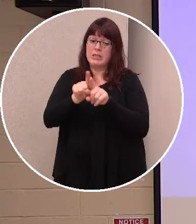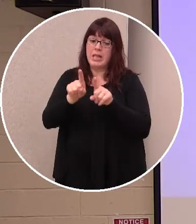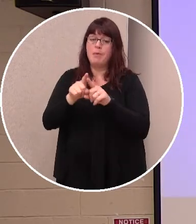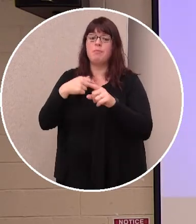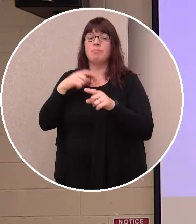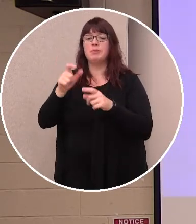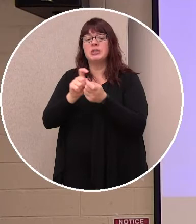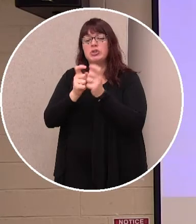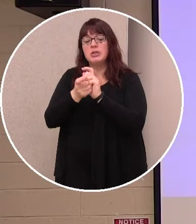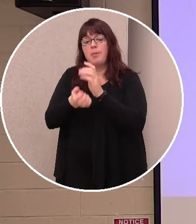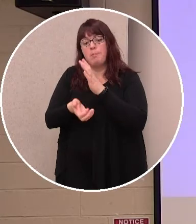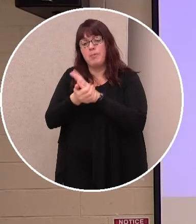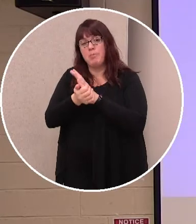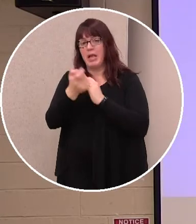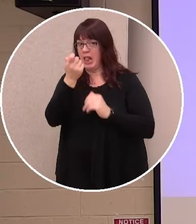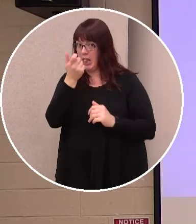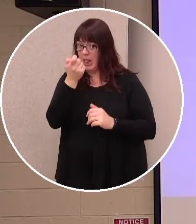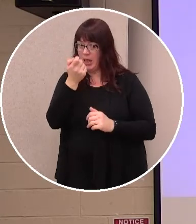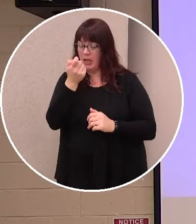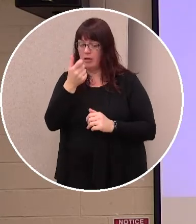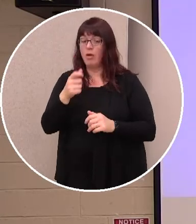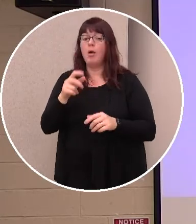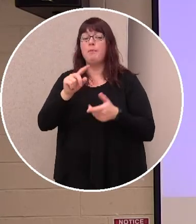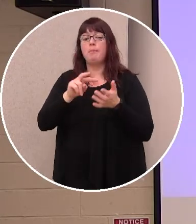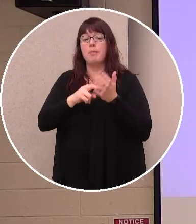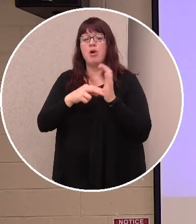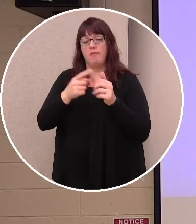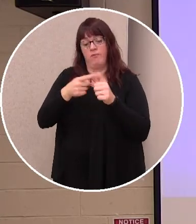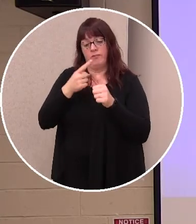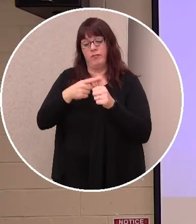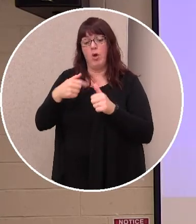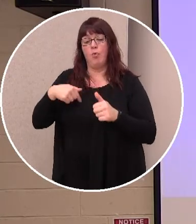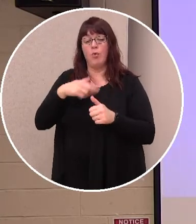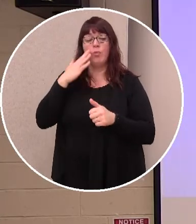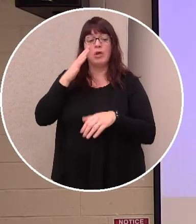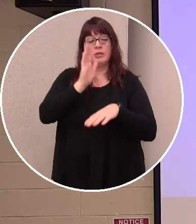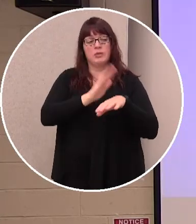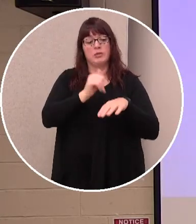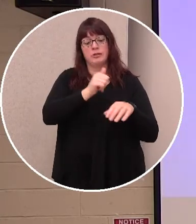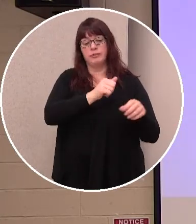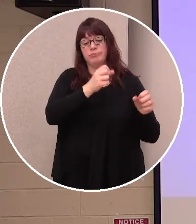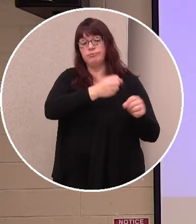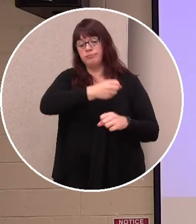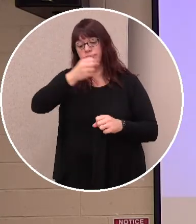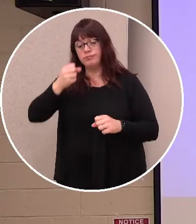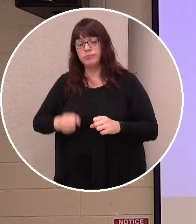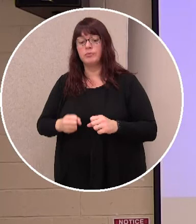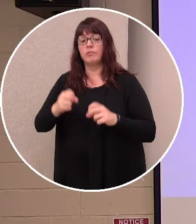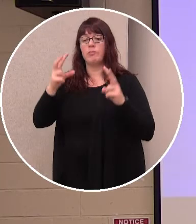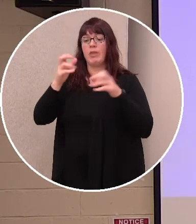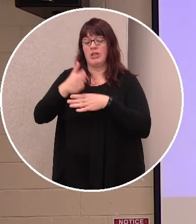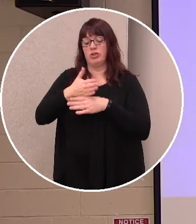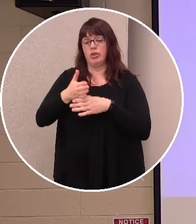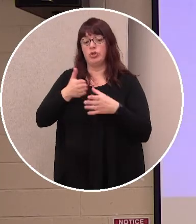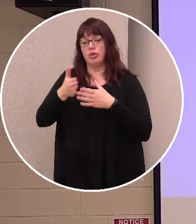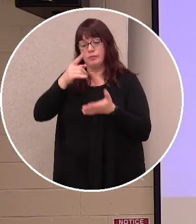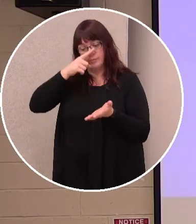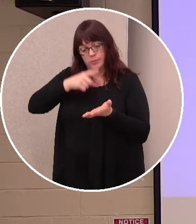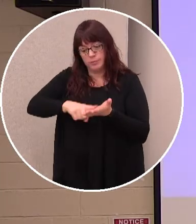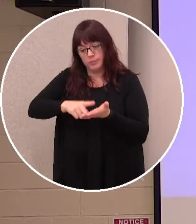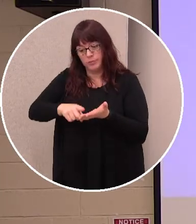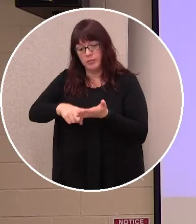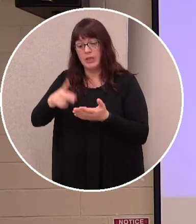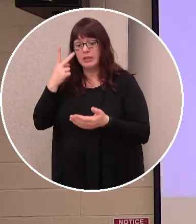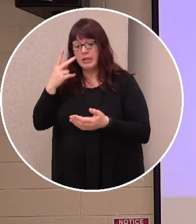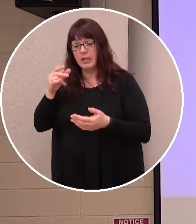forward, subject to the completion of a justifiable study through shared services that meets our requirement.